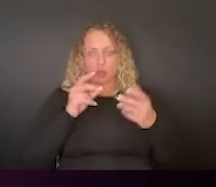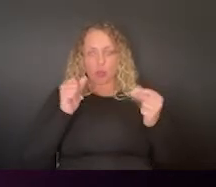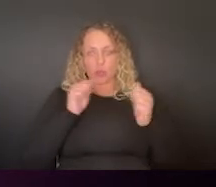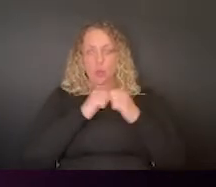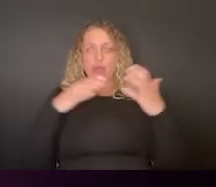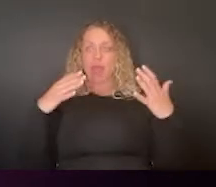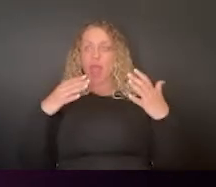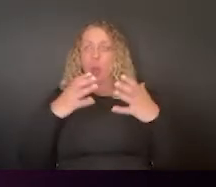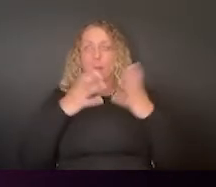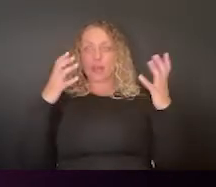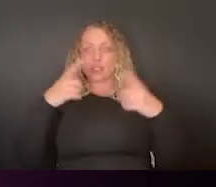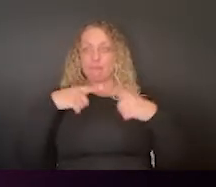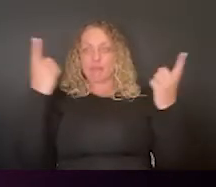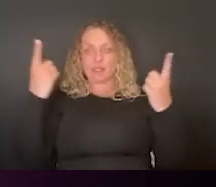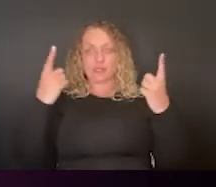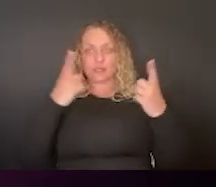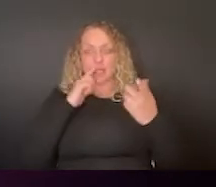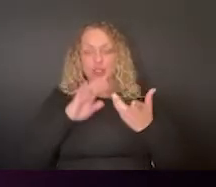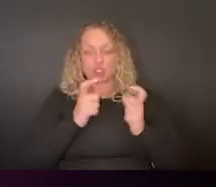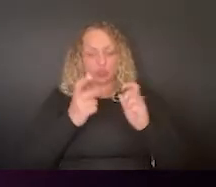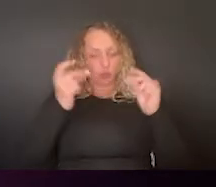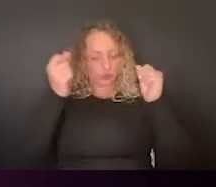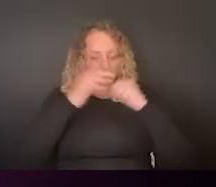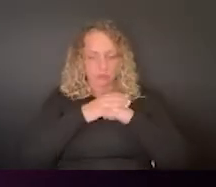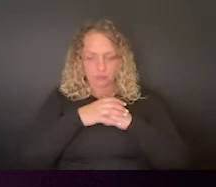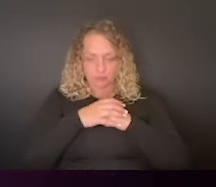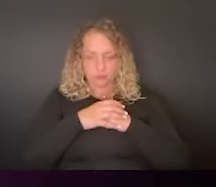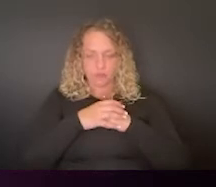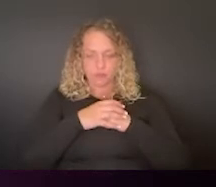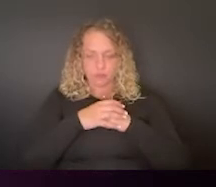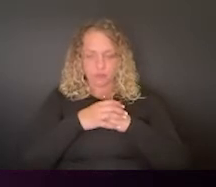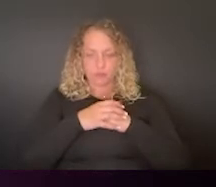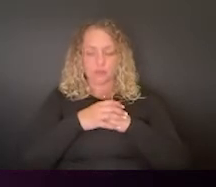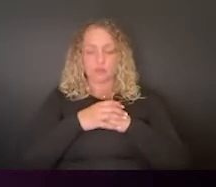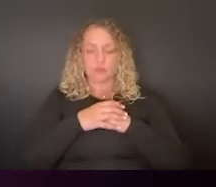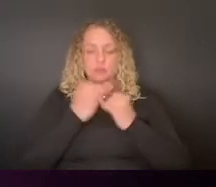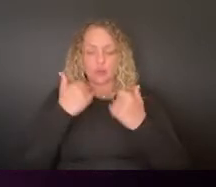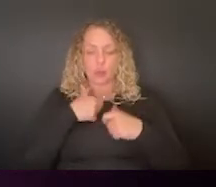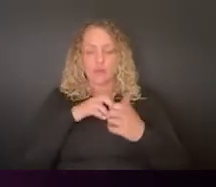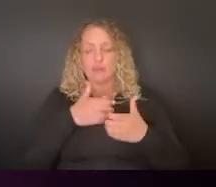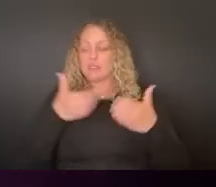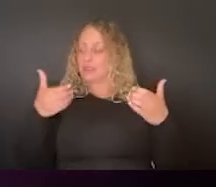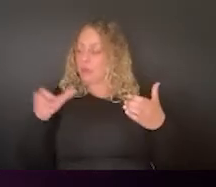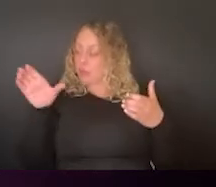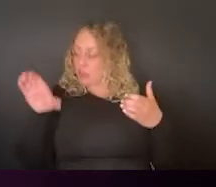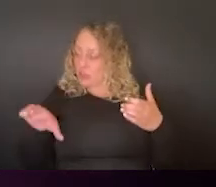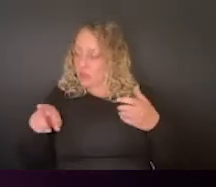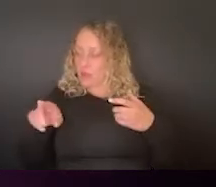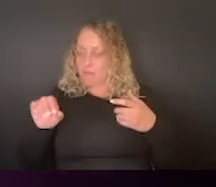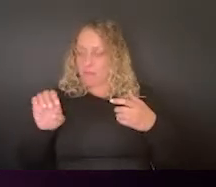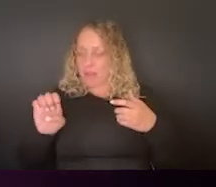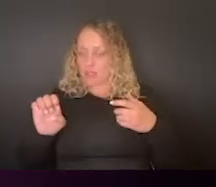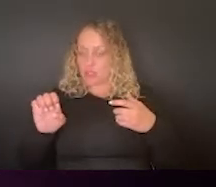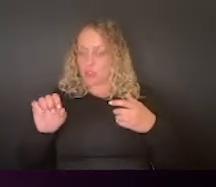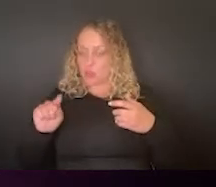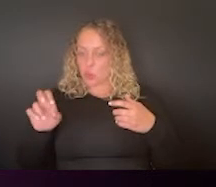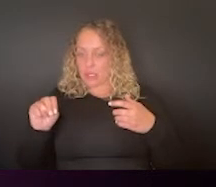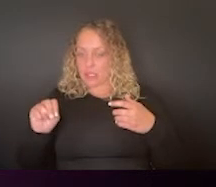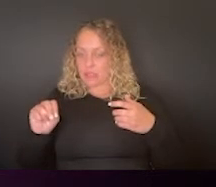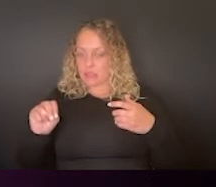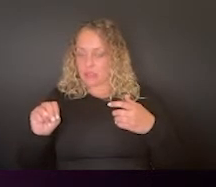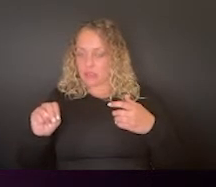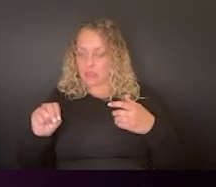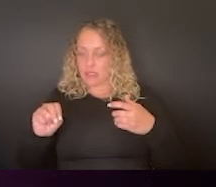helpful because we could introduce a new set of semantic tokens quickly without much fuss and make changes